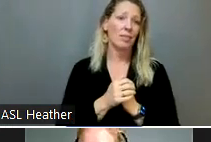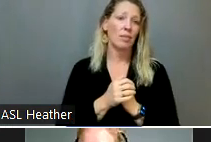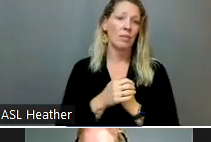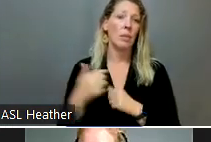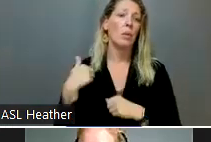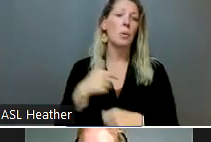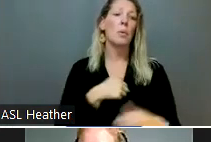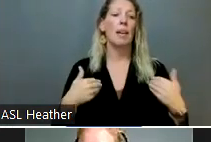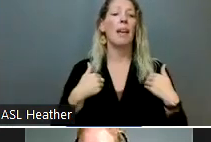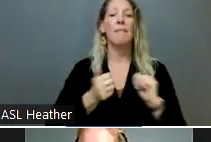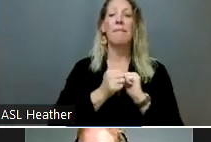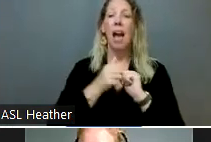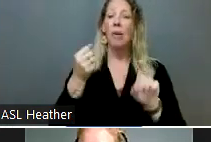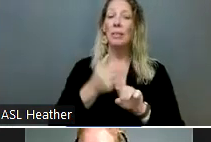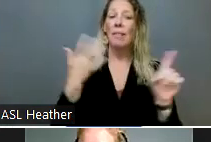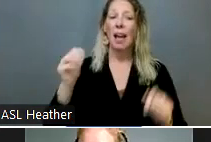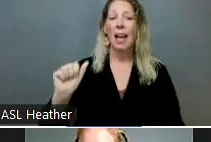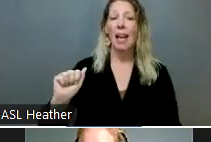We have how we define ableism.